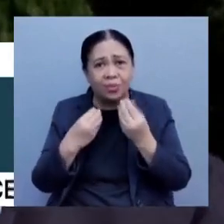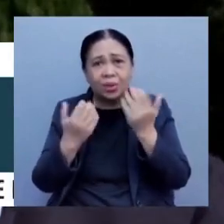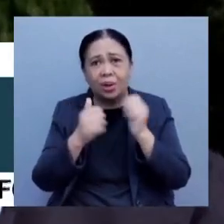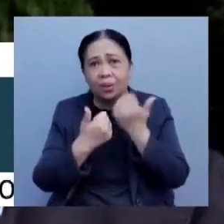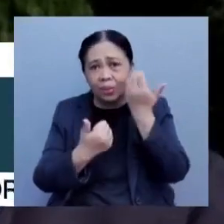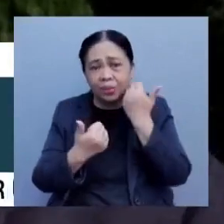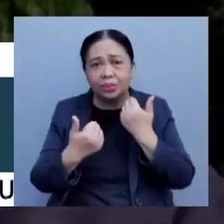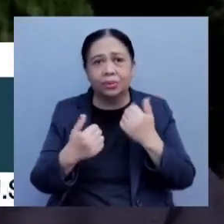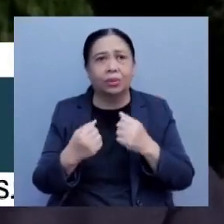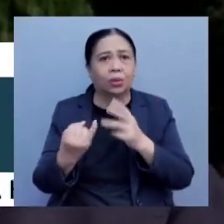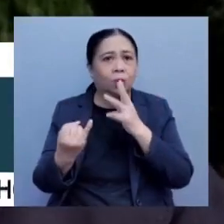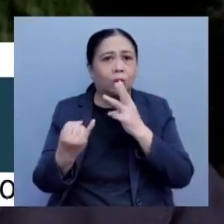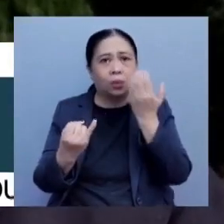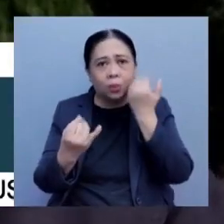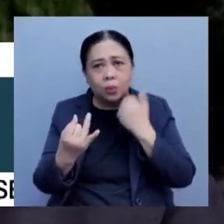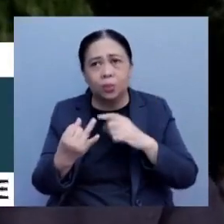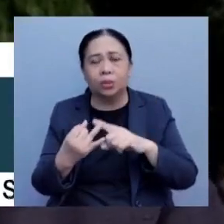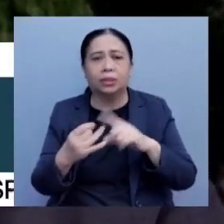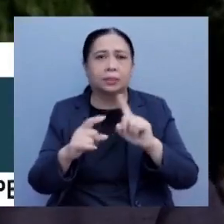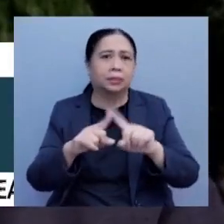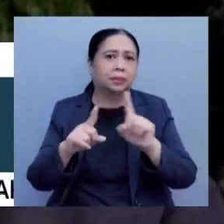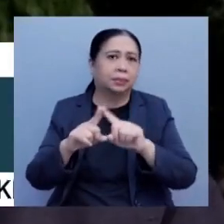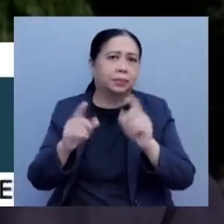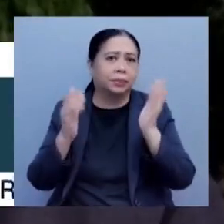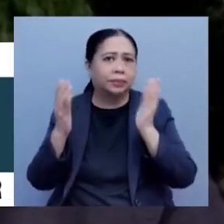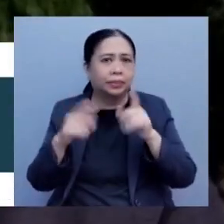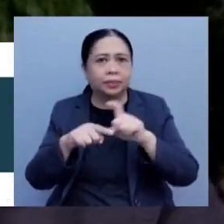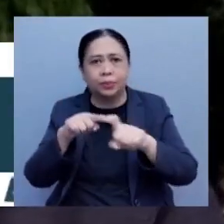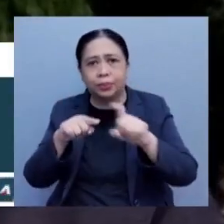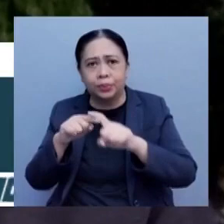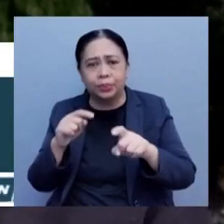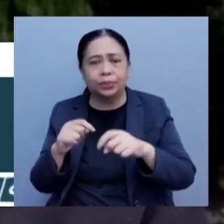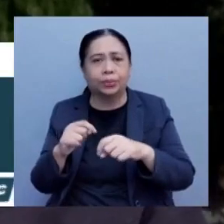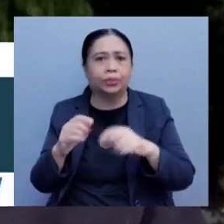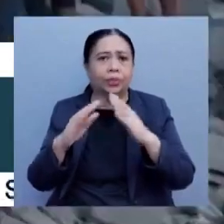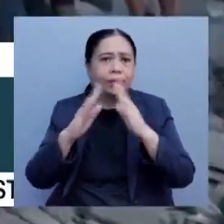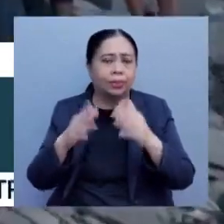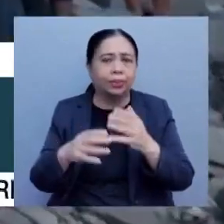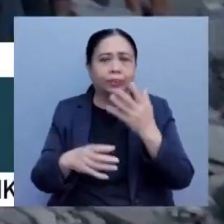the water to survive, and the other services, even shelter over their heads.